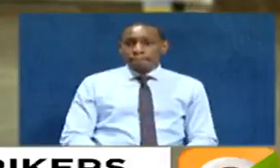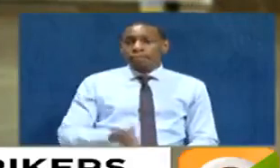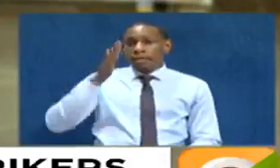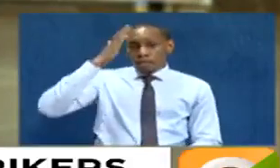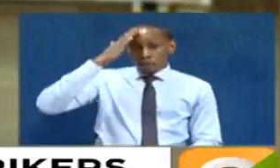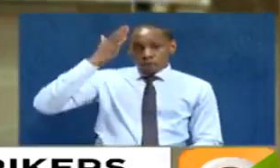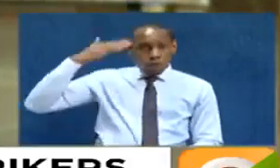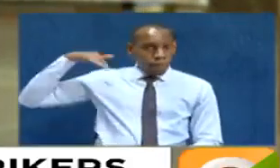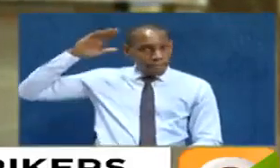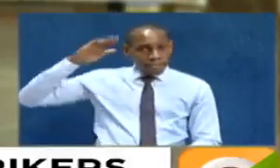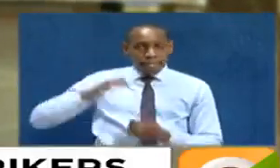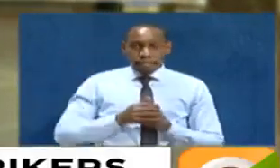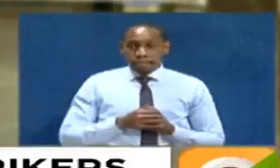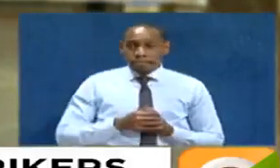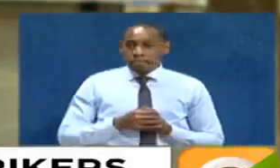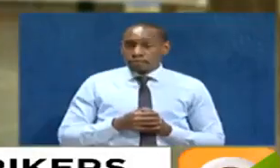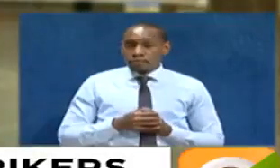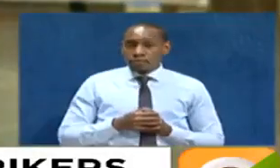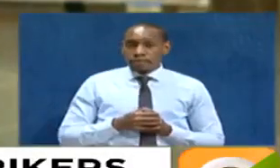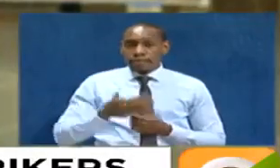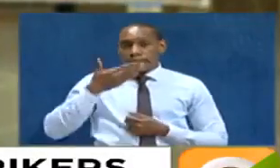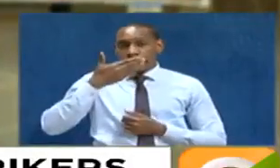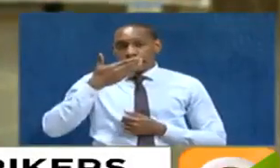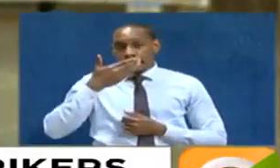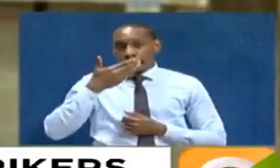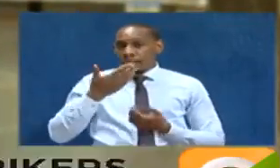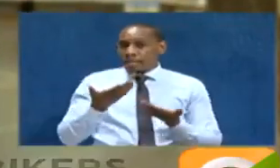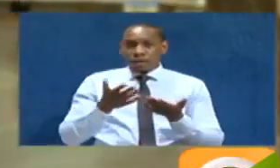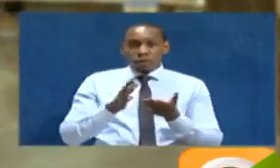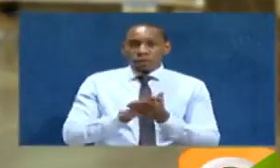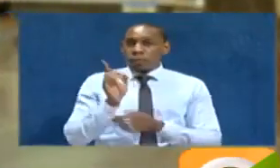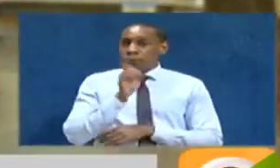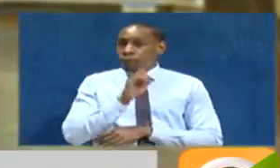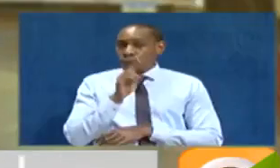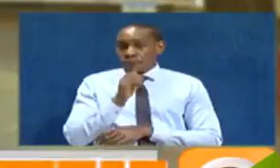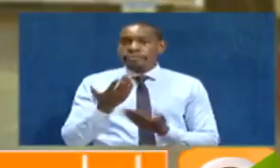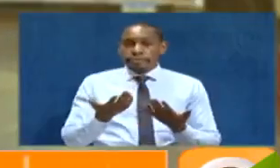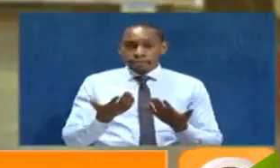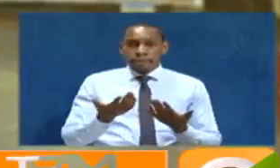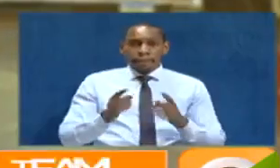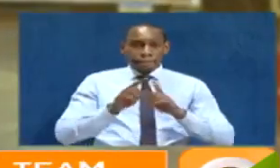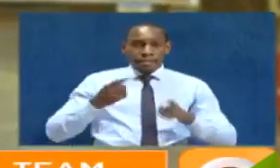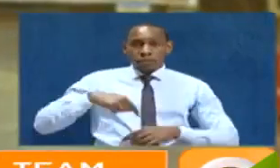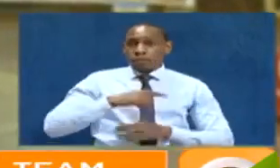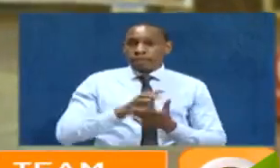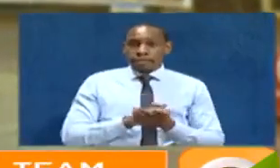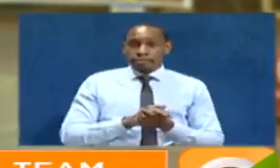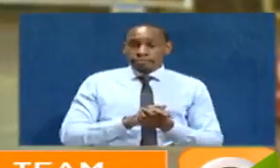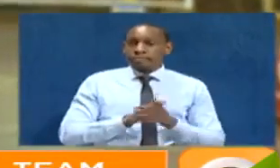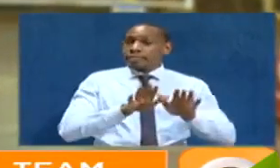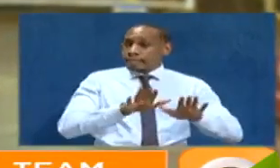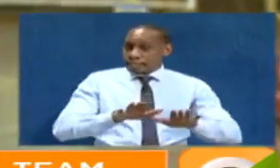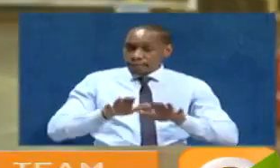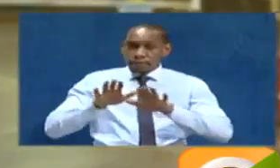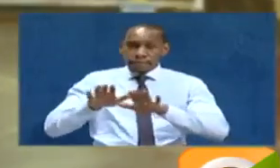know Brazil is not in the best moment on that, but we are taking care